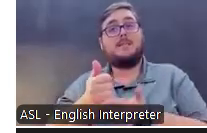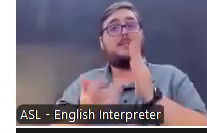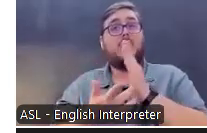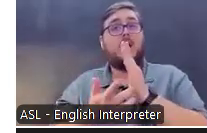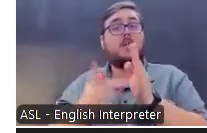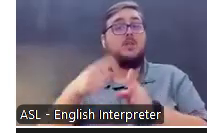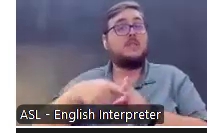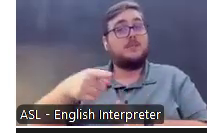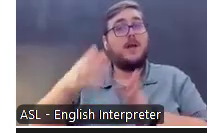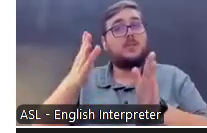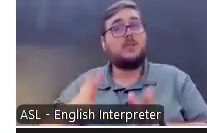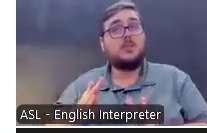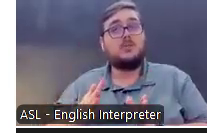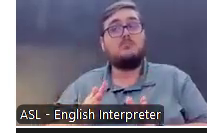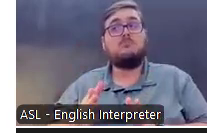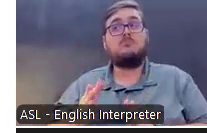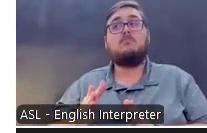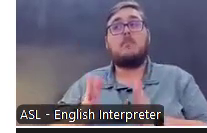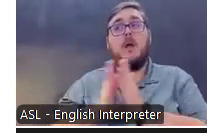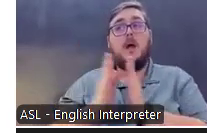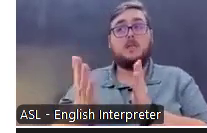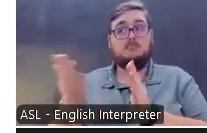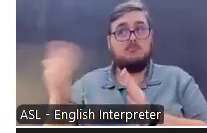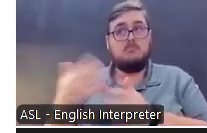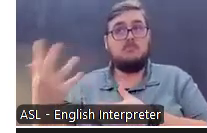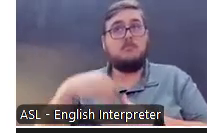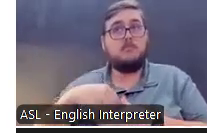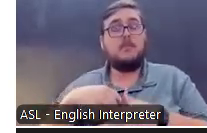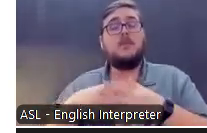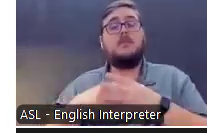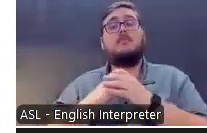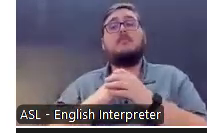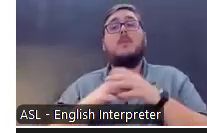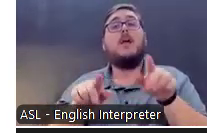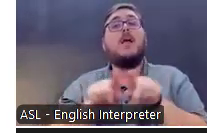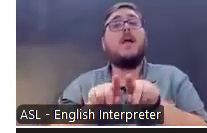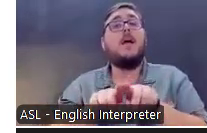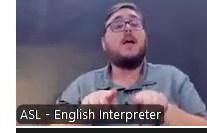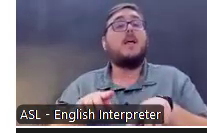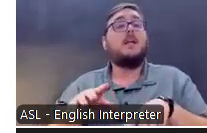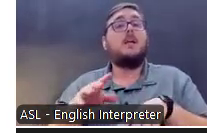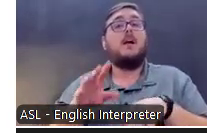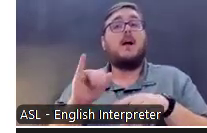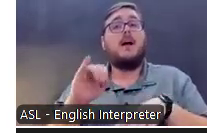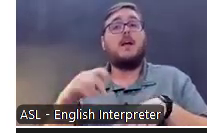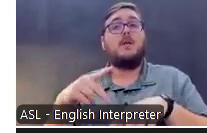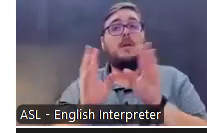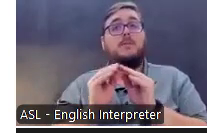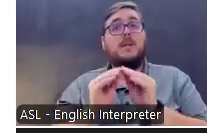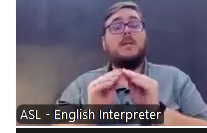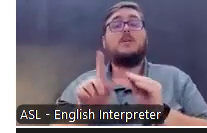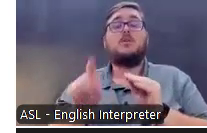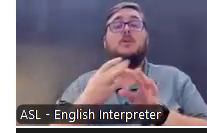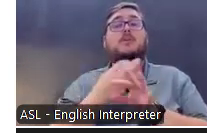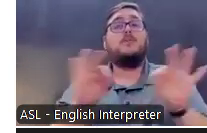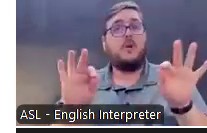earlier. And facilitated IEP meetings. That's a free and voluntary option in South Carolina that can be used